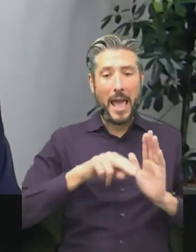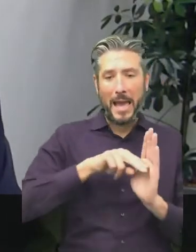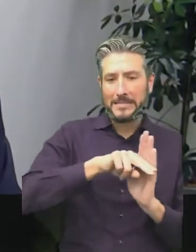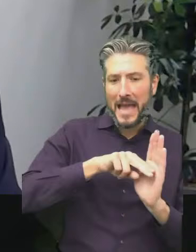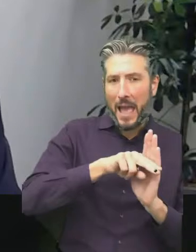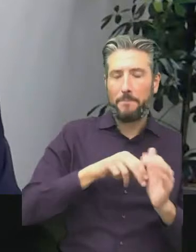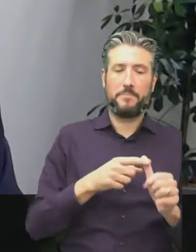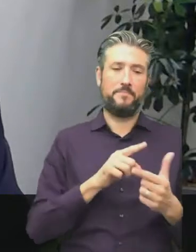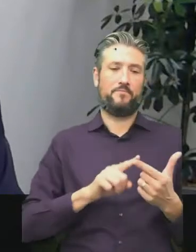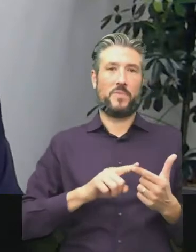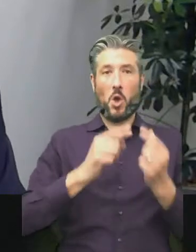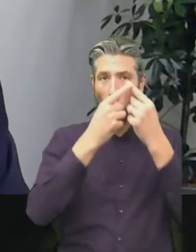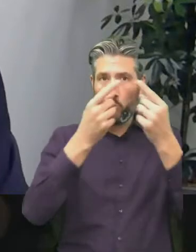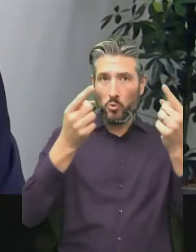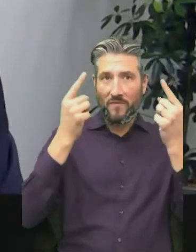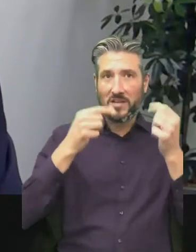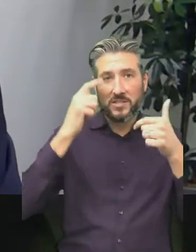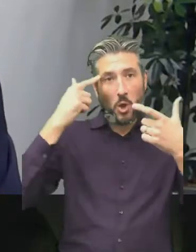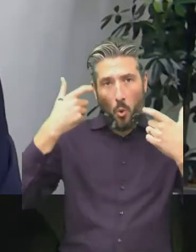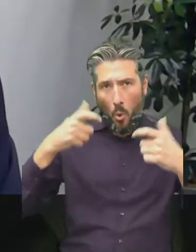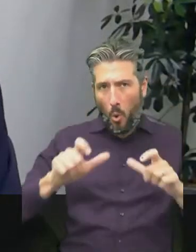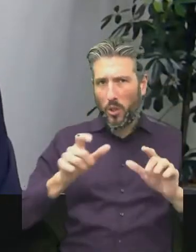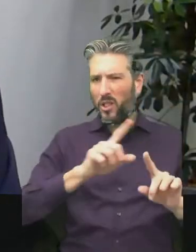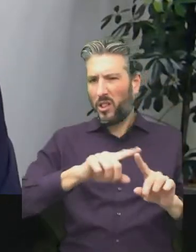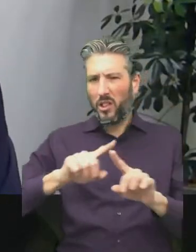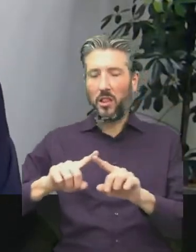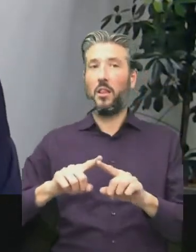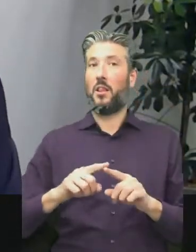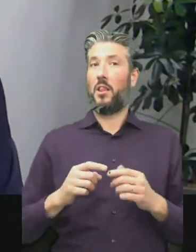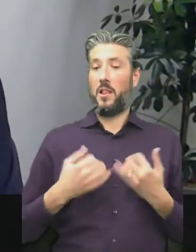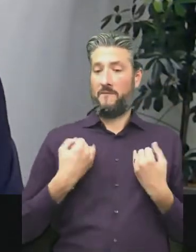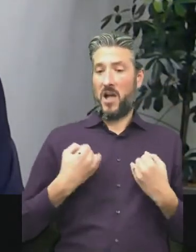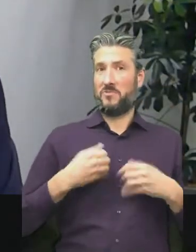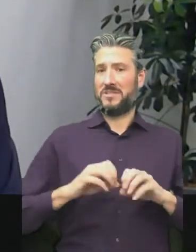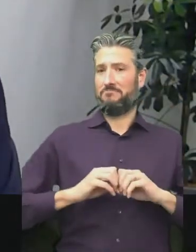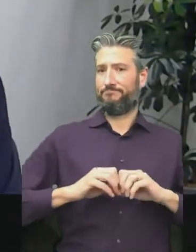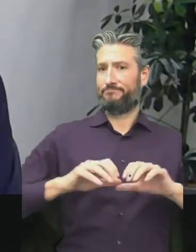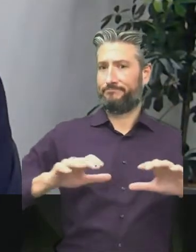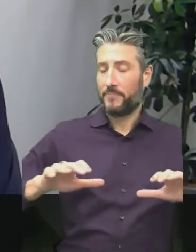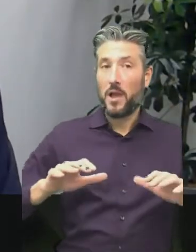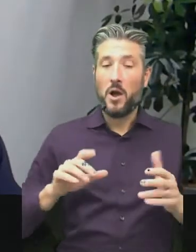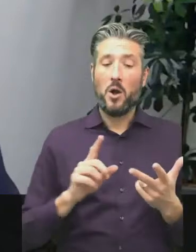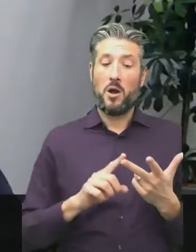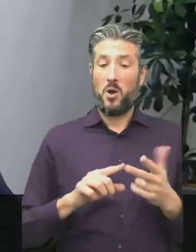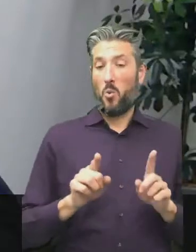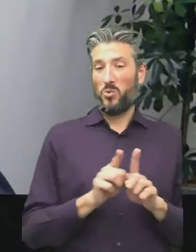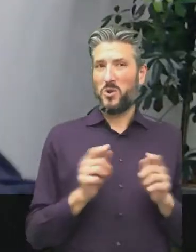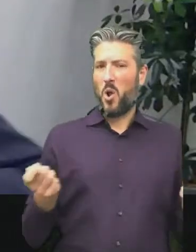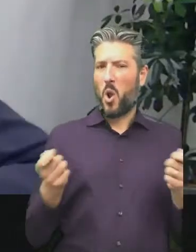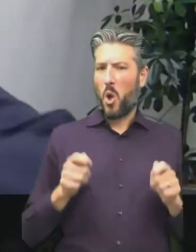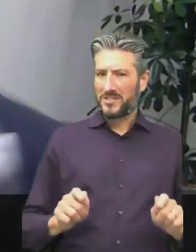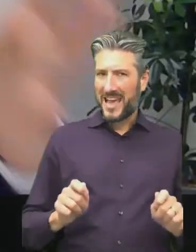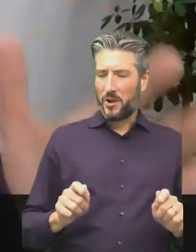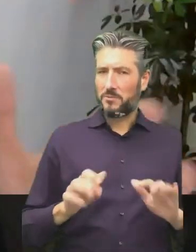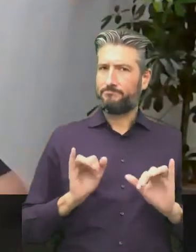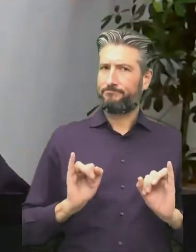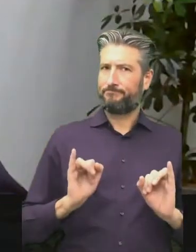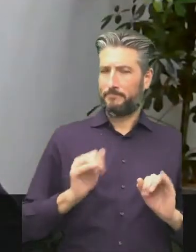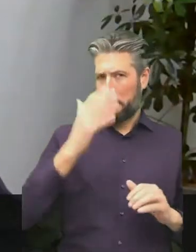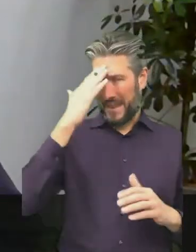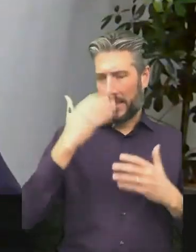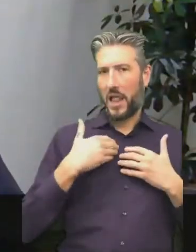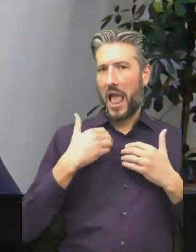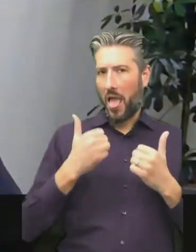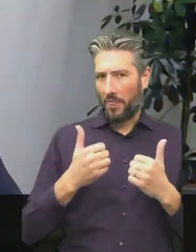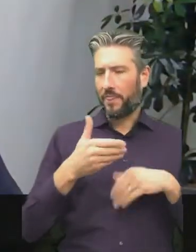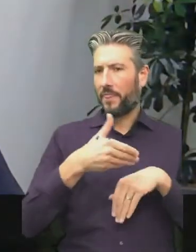and the virus spreading, but also with the lockdown having a real impact on the mental health of young people. So the advice to all Londoners, whether you're